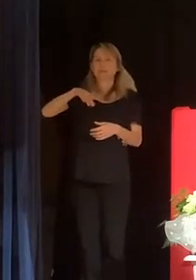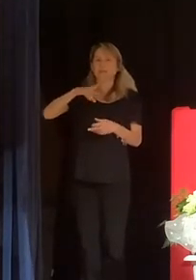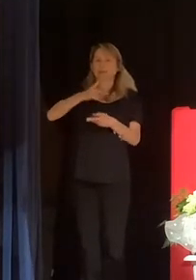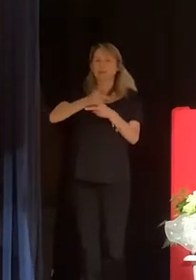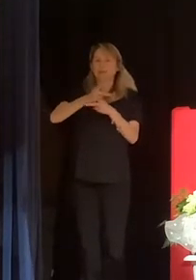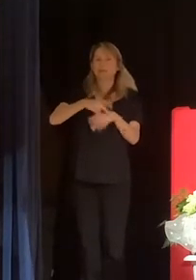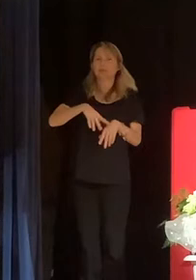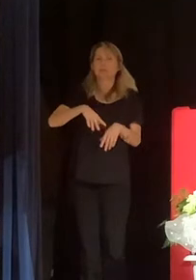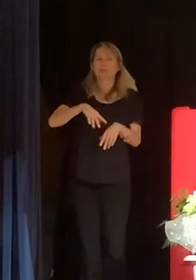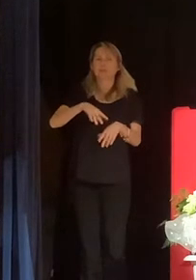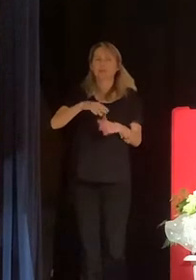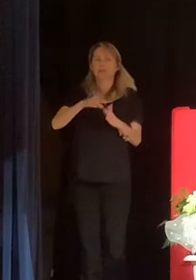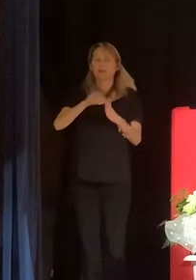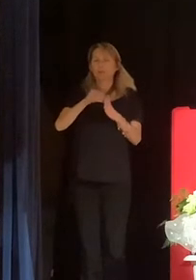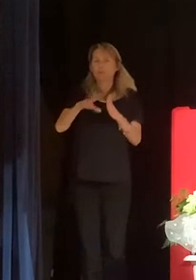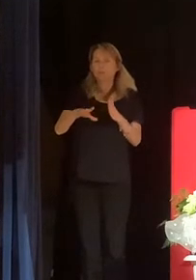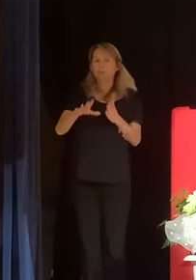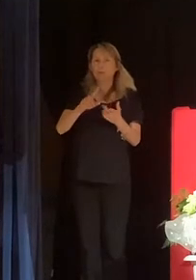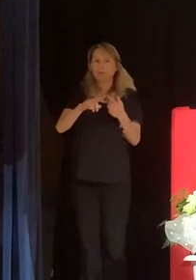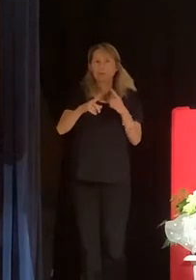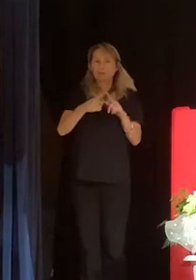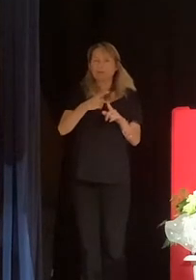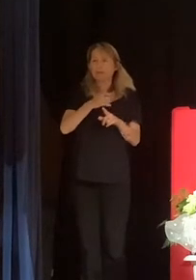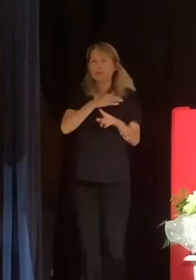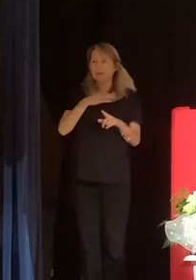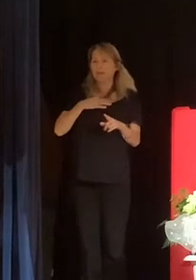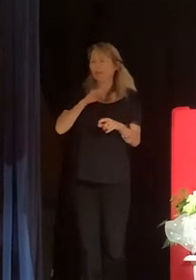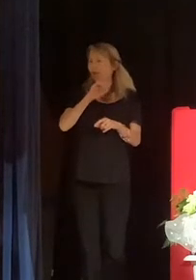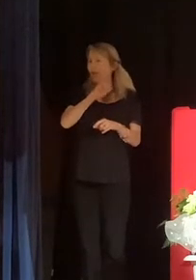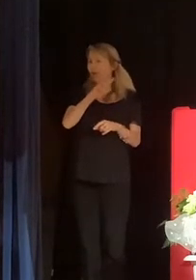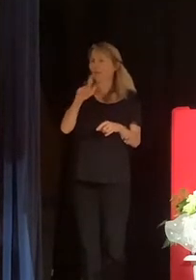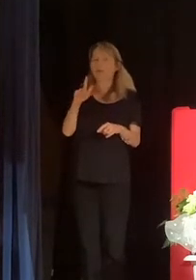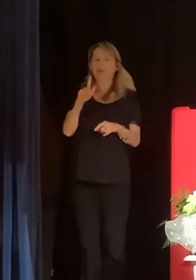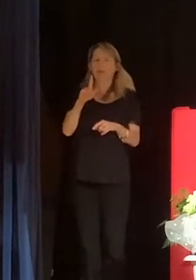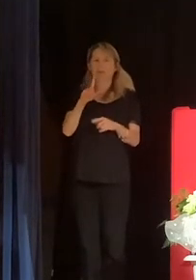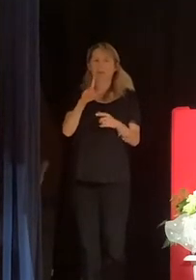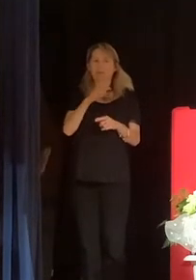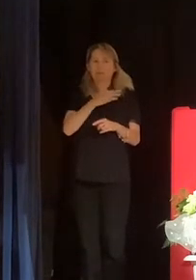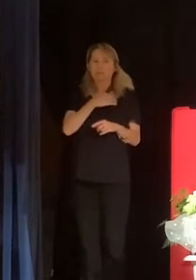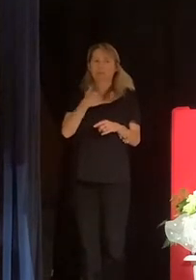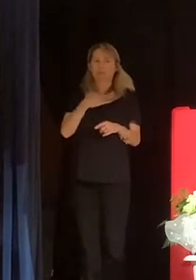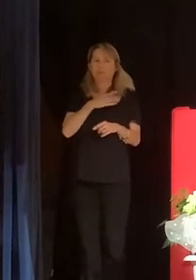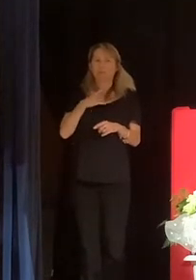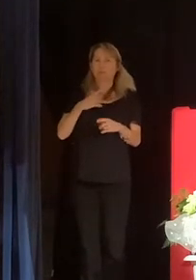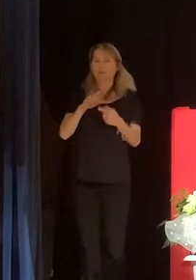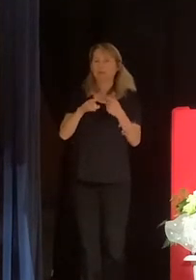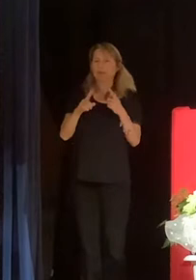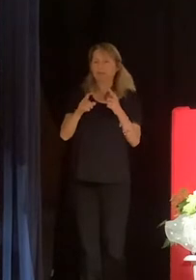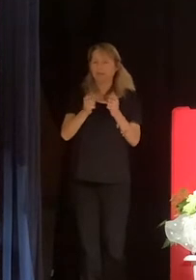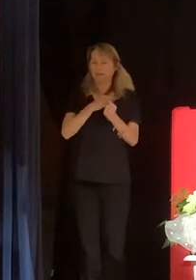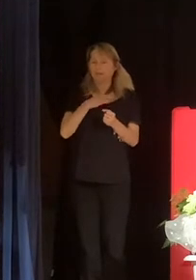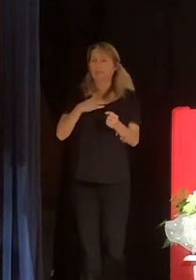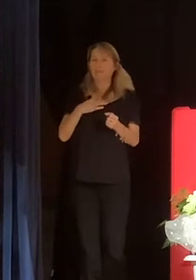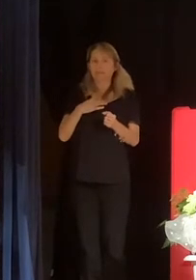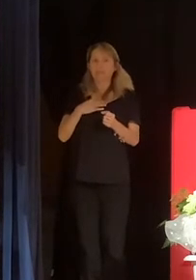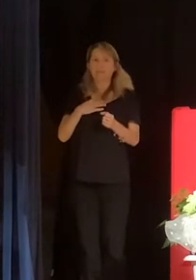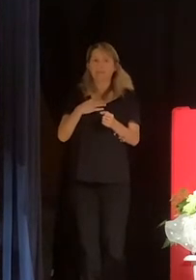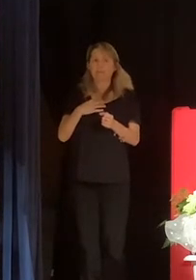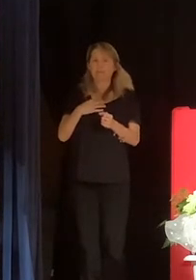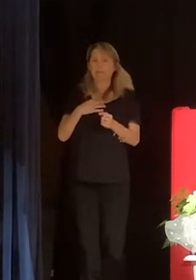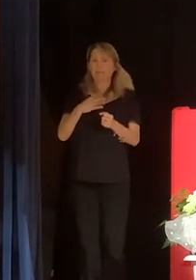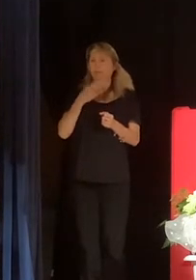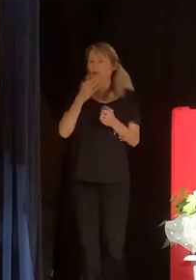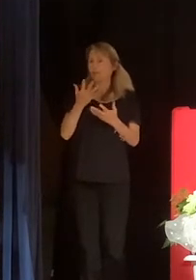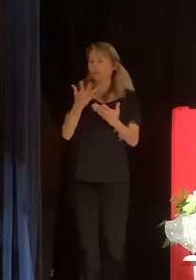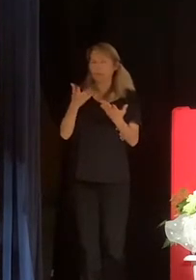school staff, other TDSB staff, thank you for your amazing support, without which our graduates could